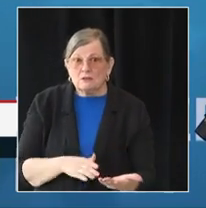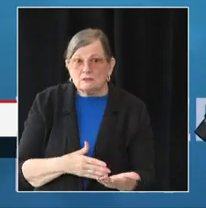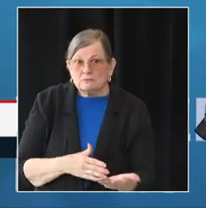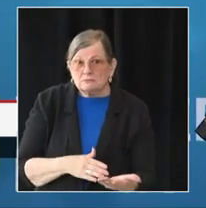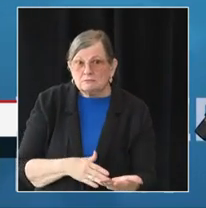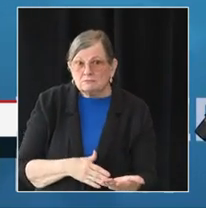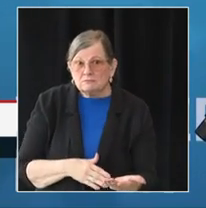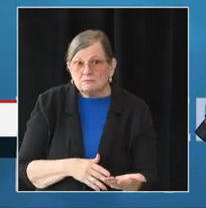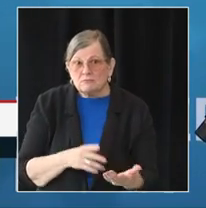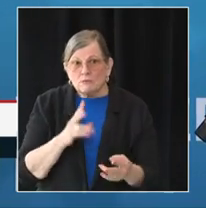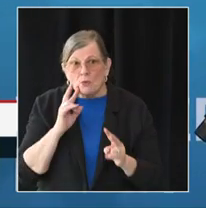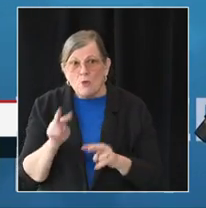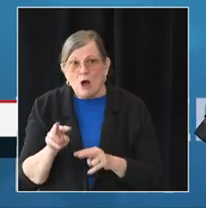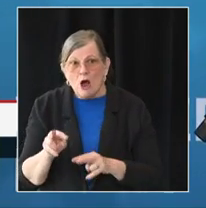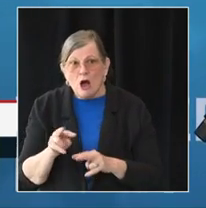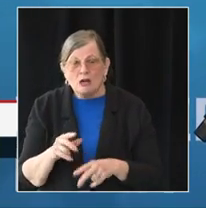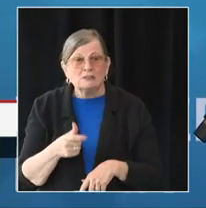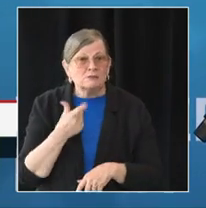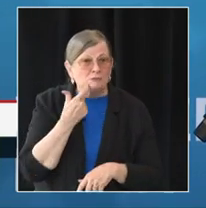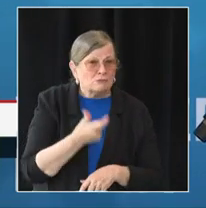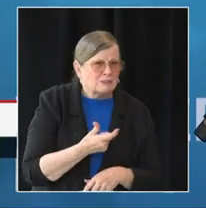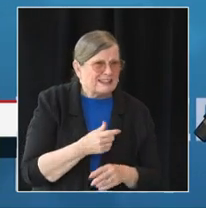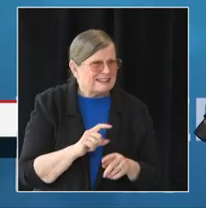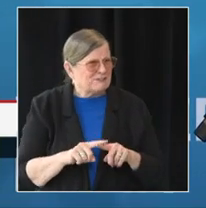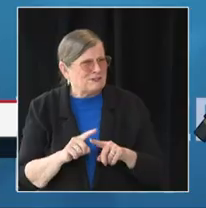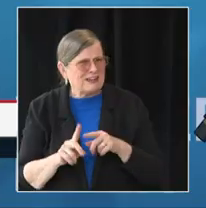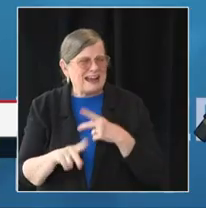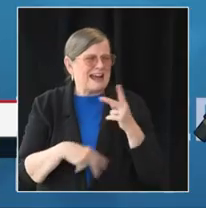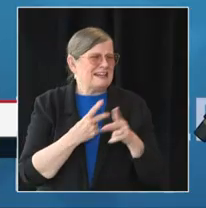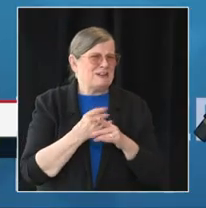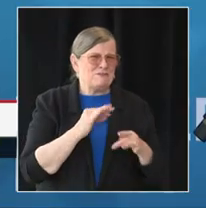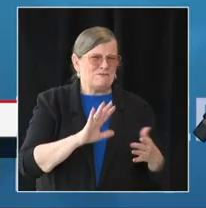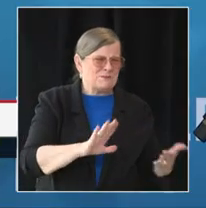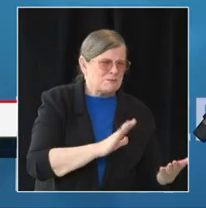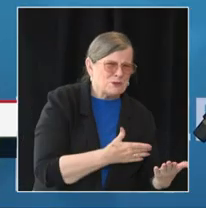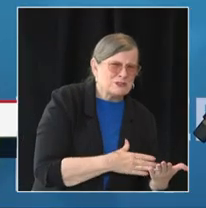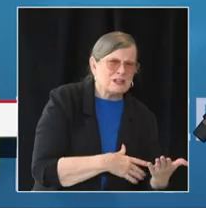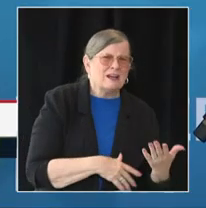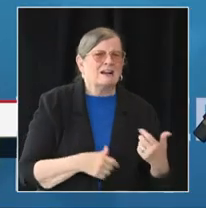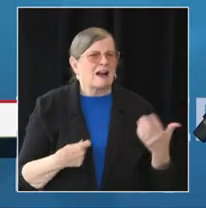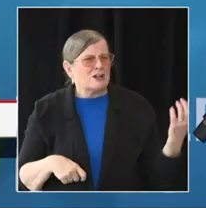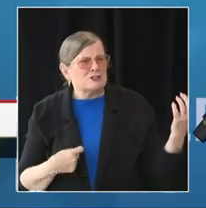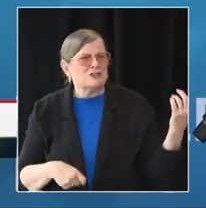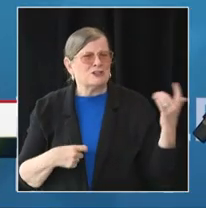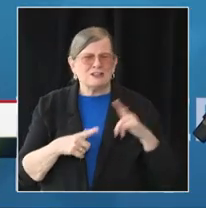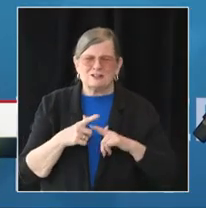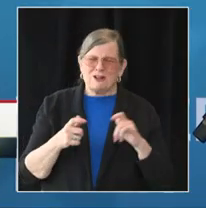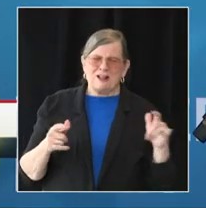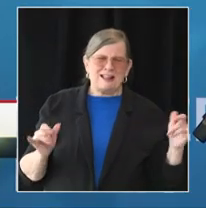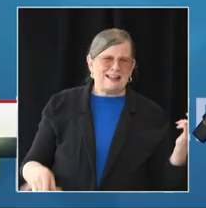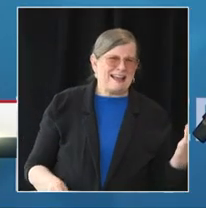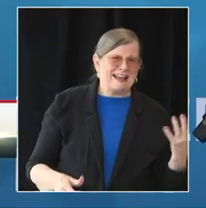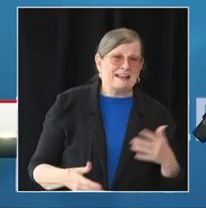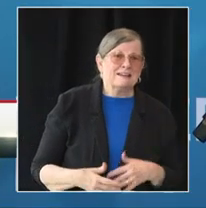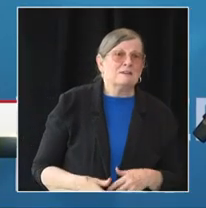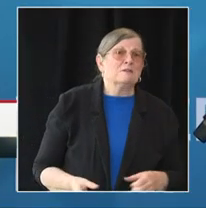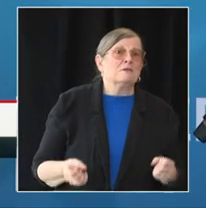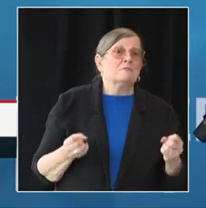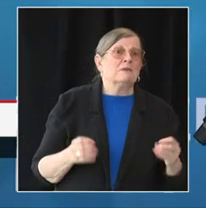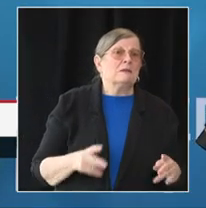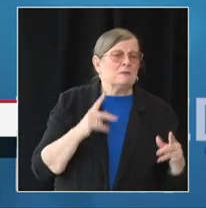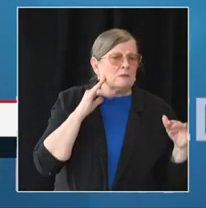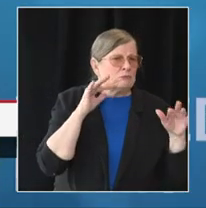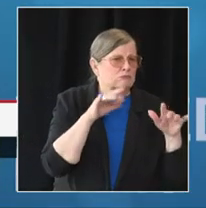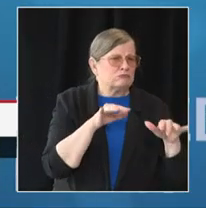genre imaginable. And even after the pandemic, the number of shows that come to the Cat One Arena,